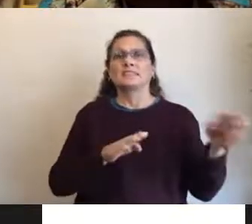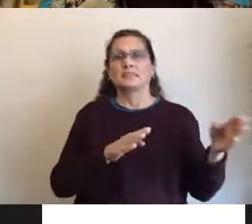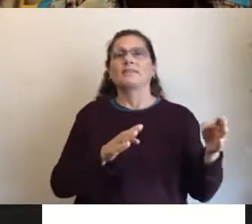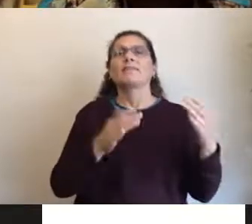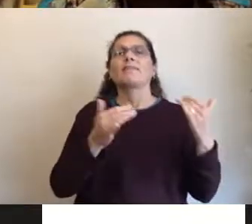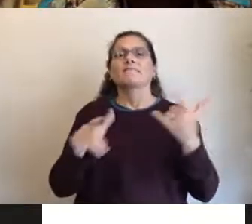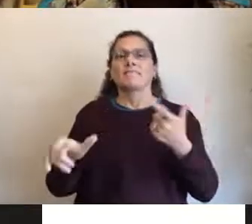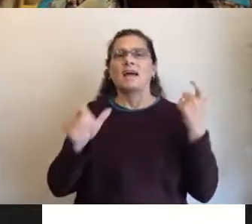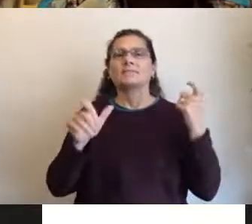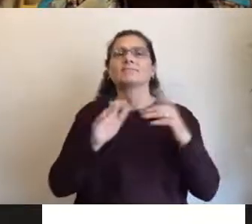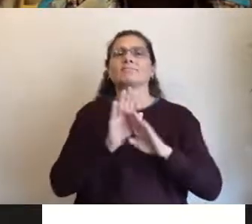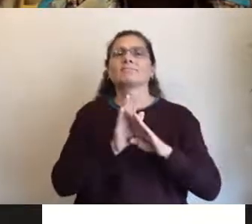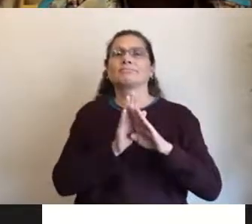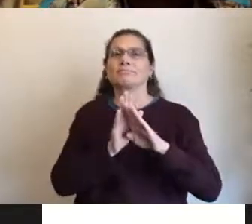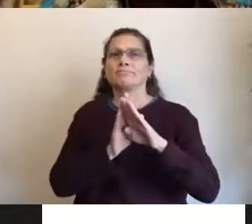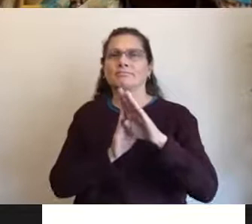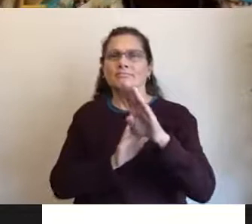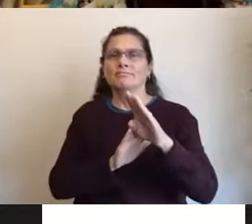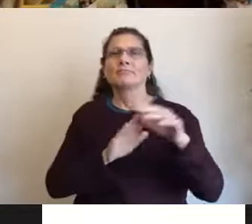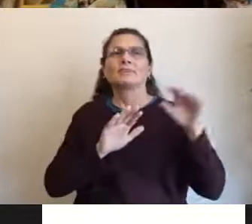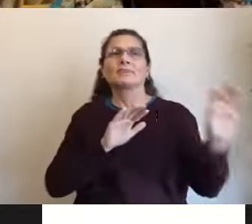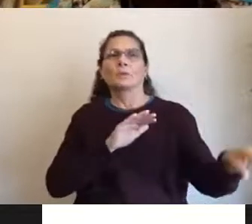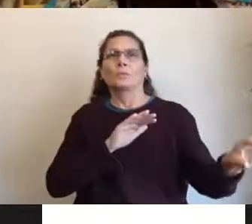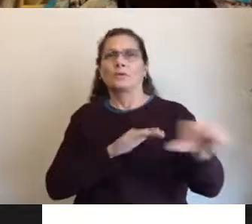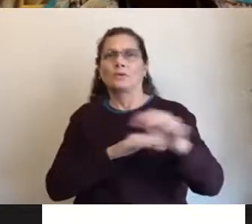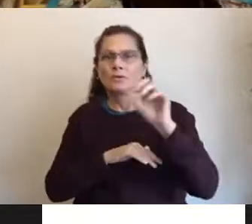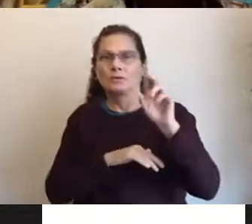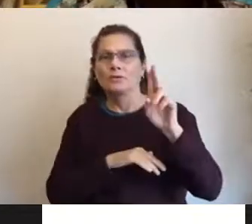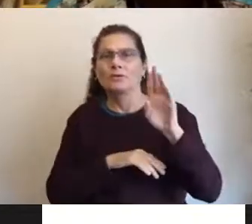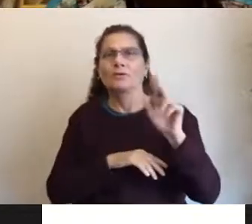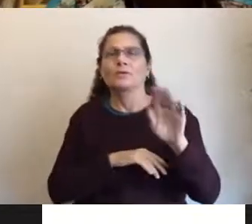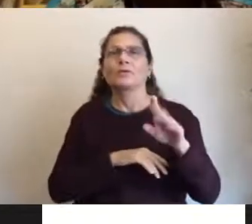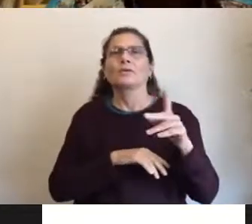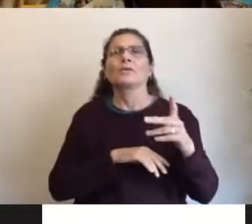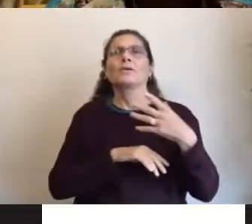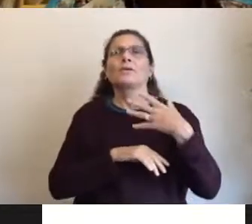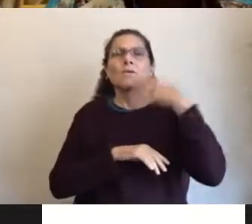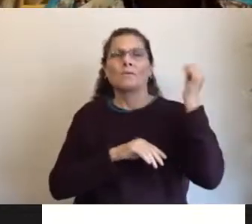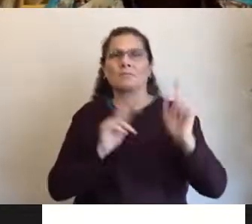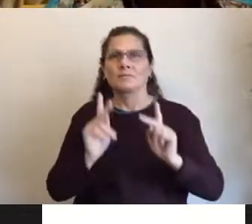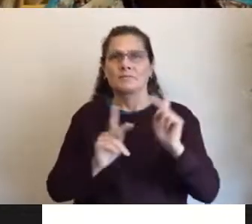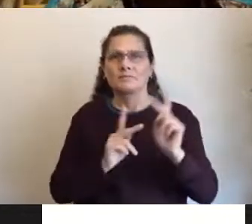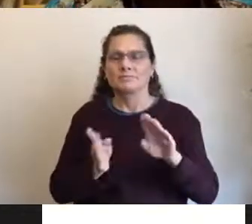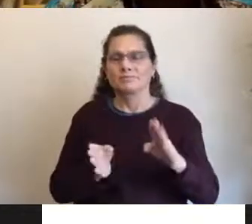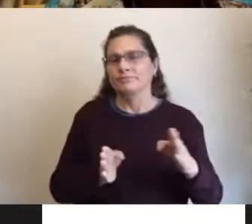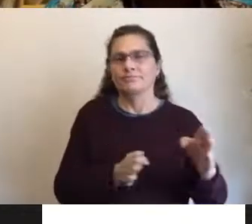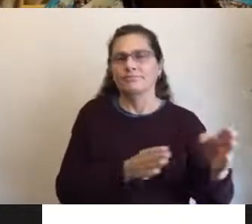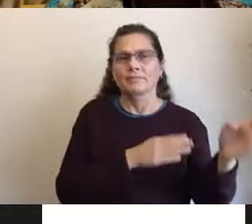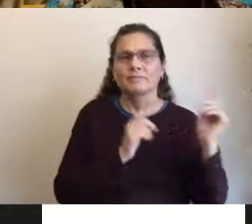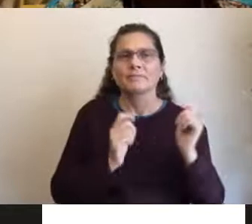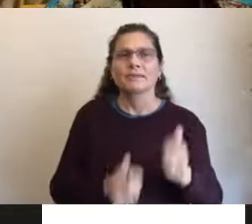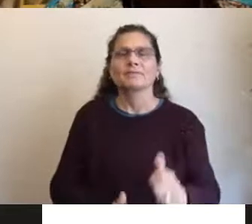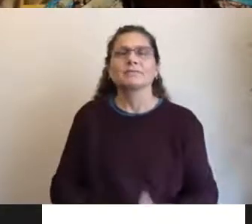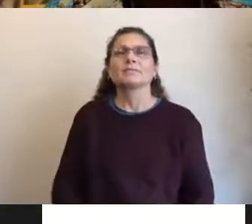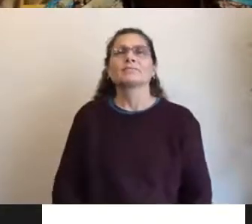communities that appears to be primarily amongst the older, more vulnerable population. And lastly, we've tracked increases